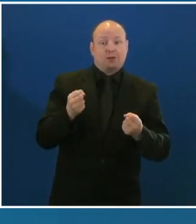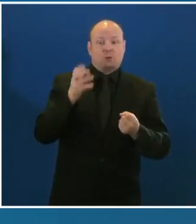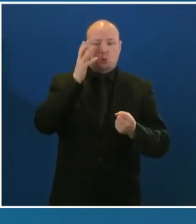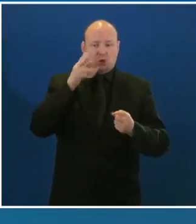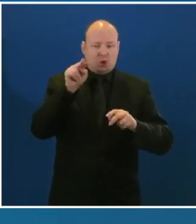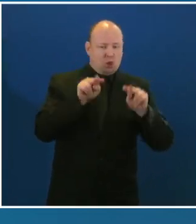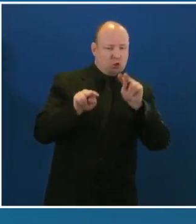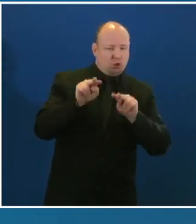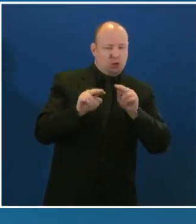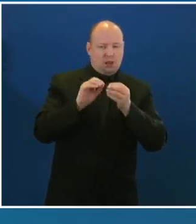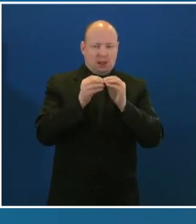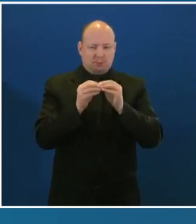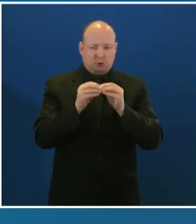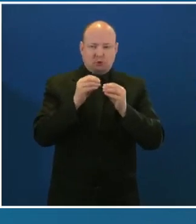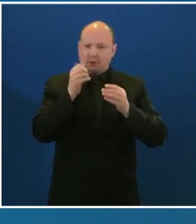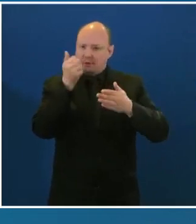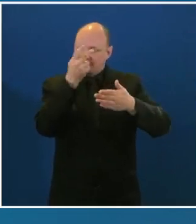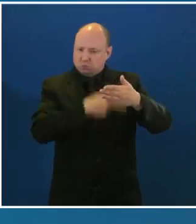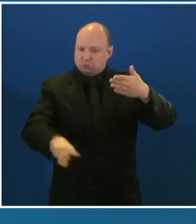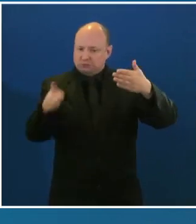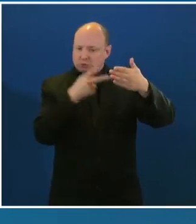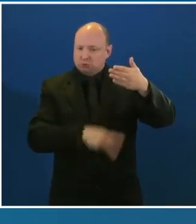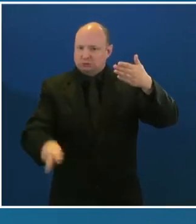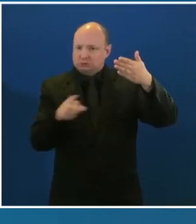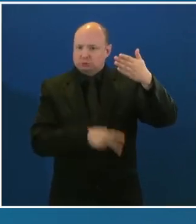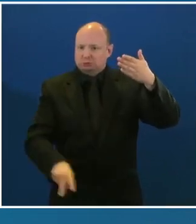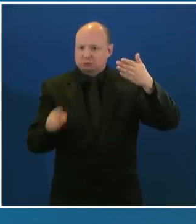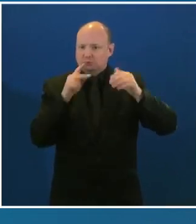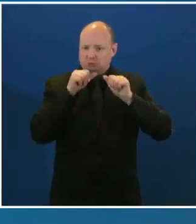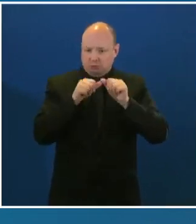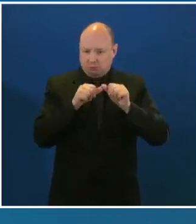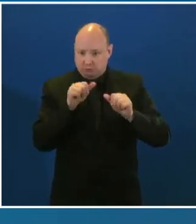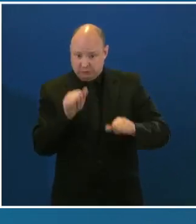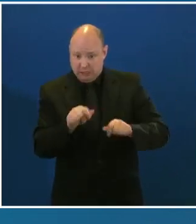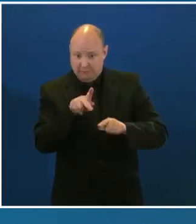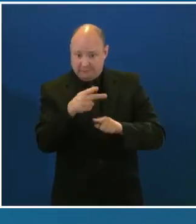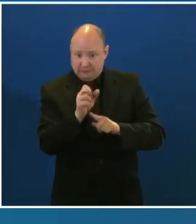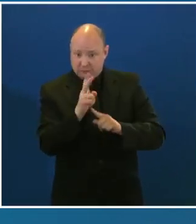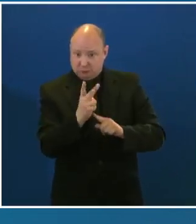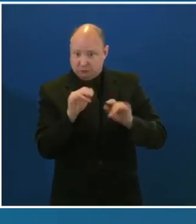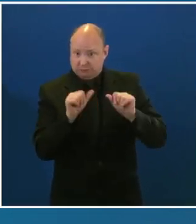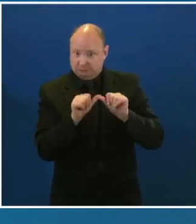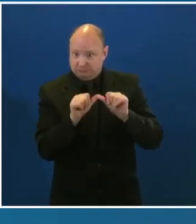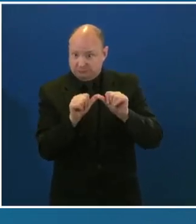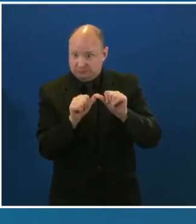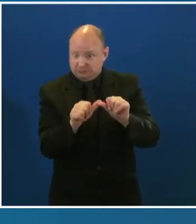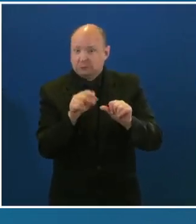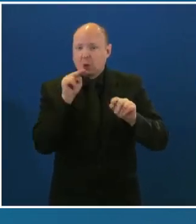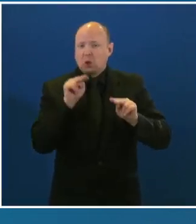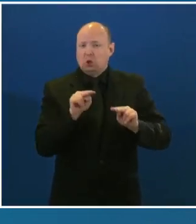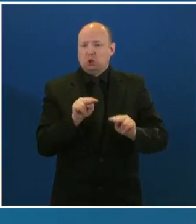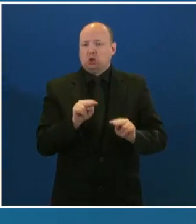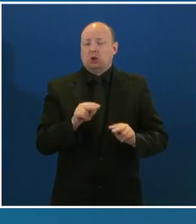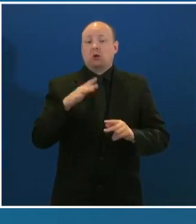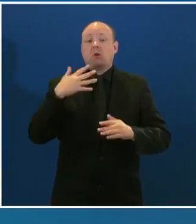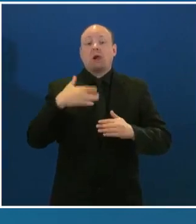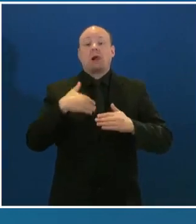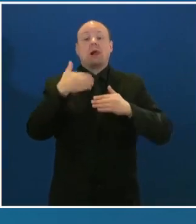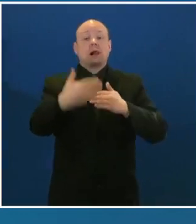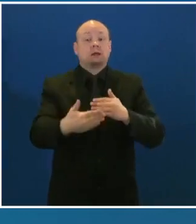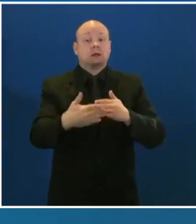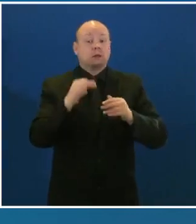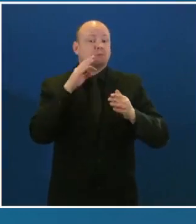our status, and the next announcement for Southwest's regional status is scheduled to be made on